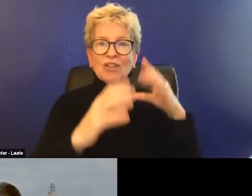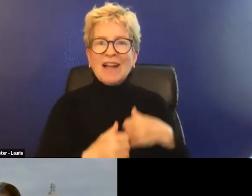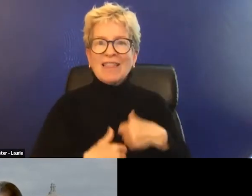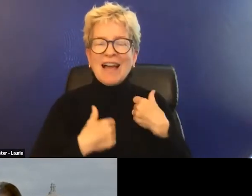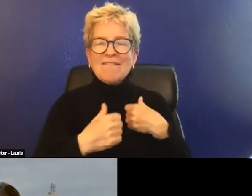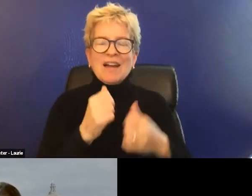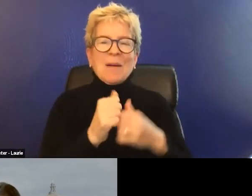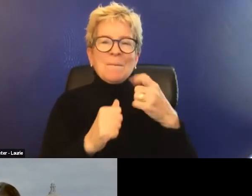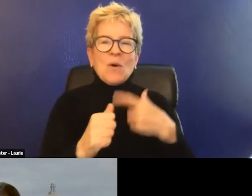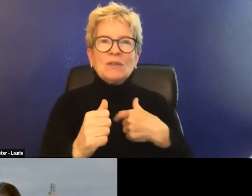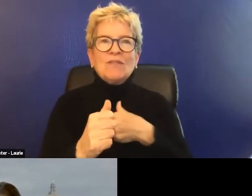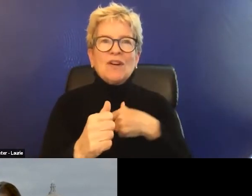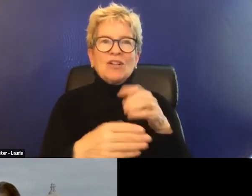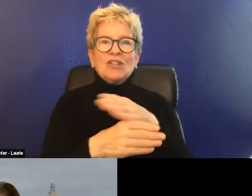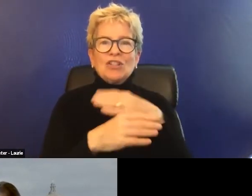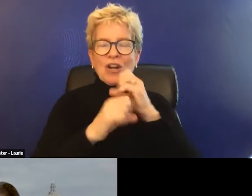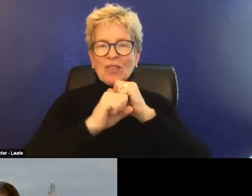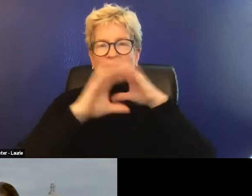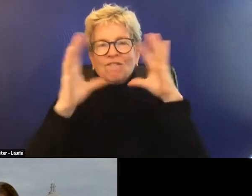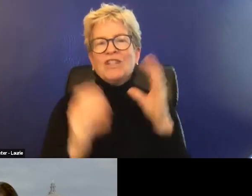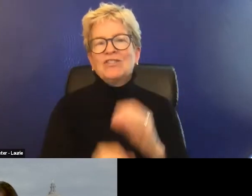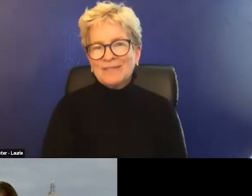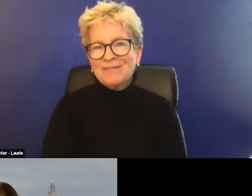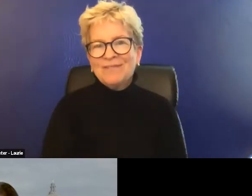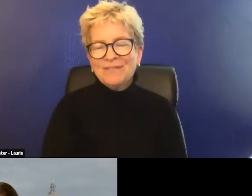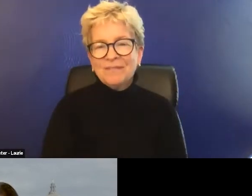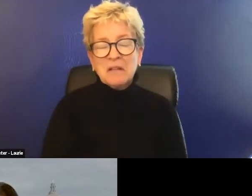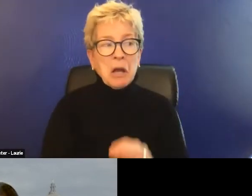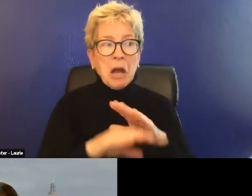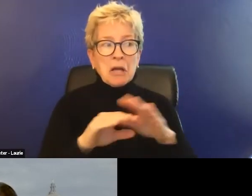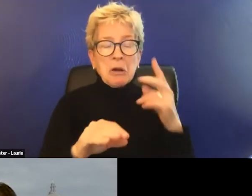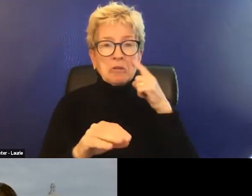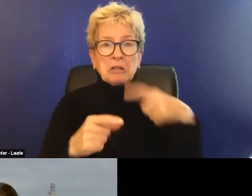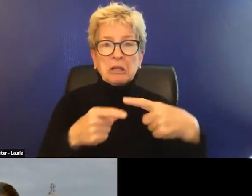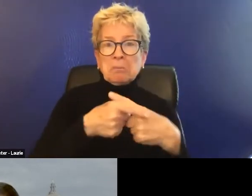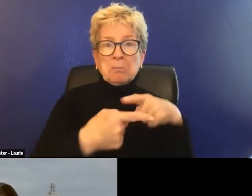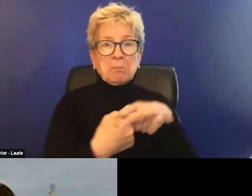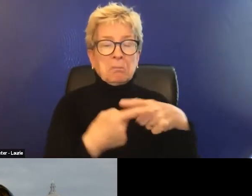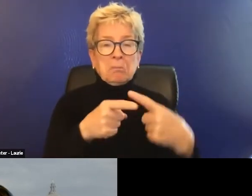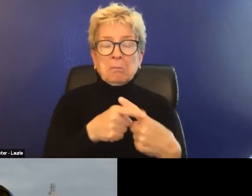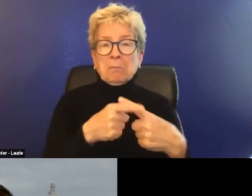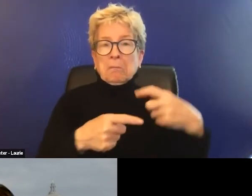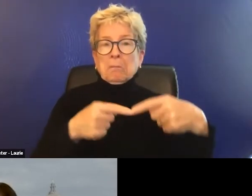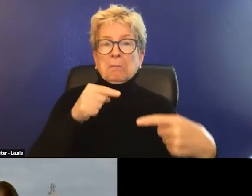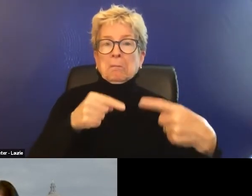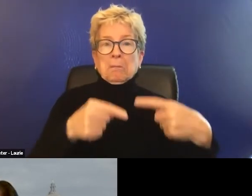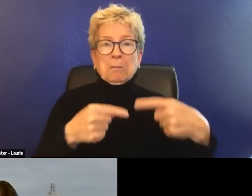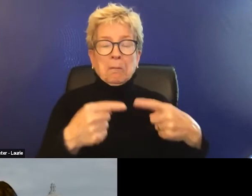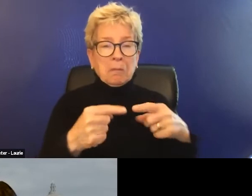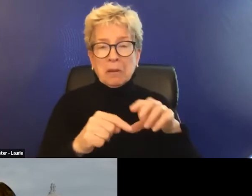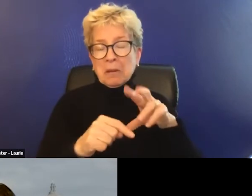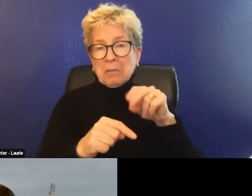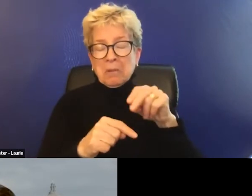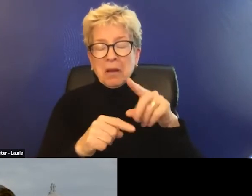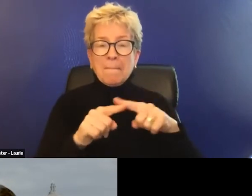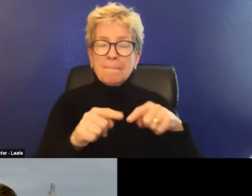actually share that vision. I really don't see a lot of discrepancy in that. So as we continue to do the hard work, as we